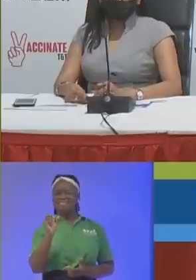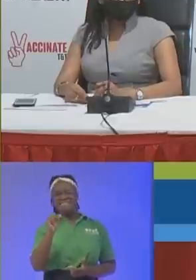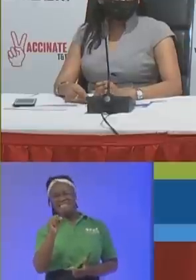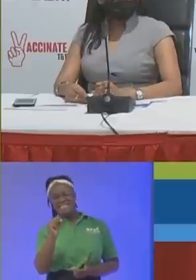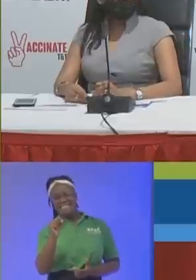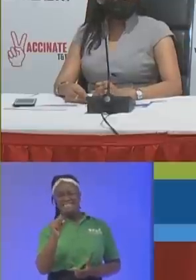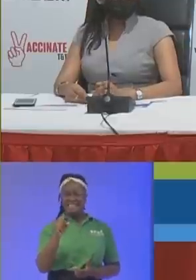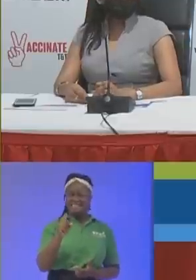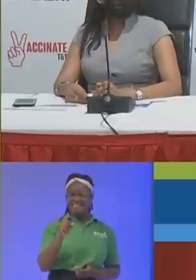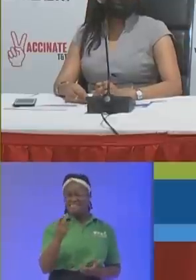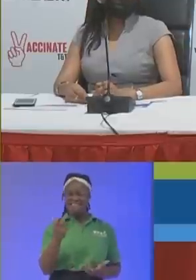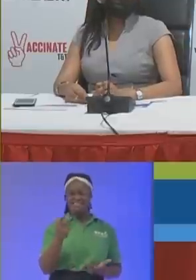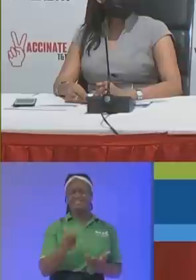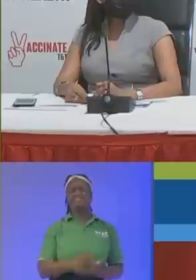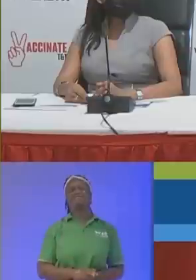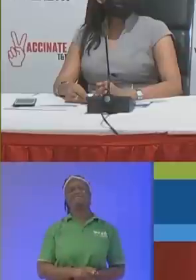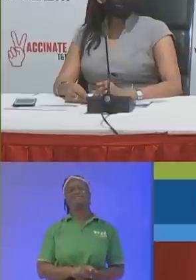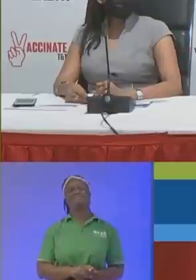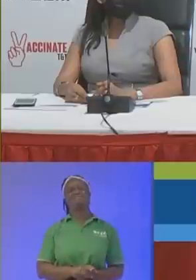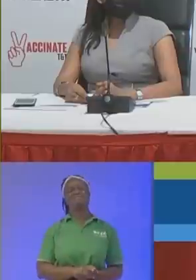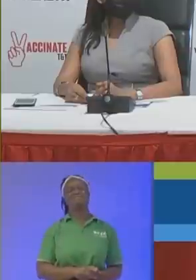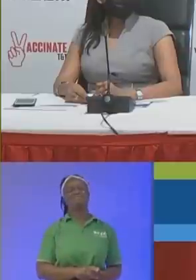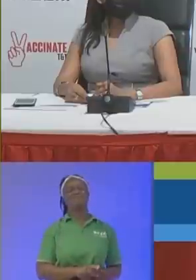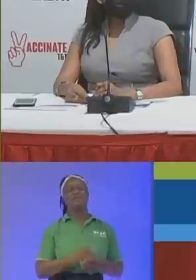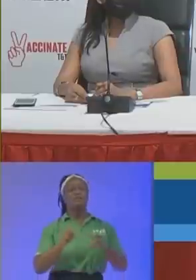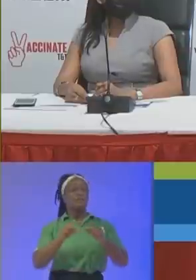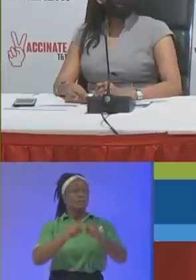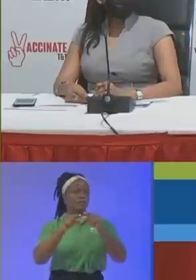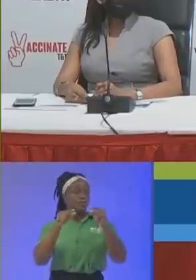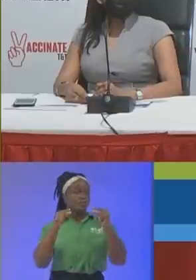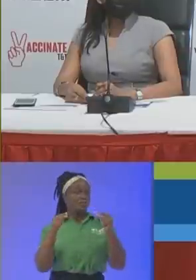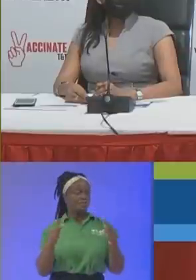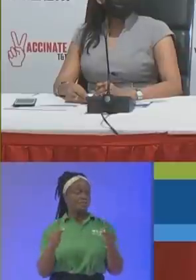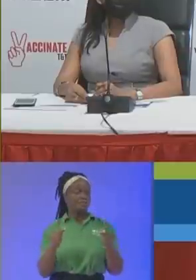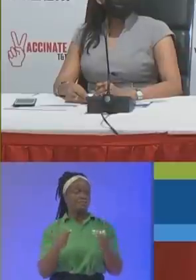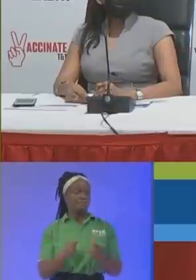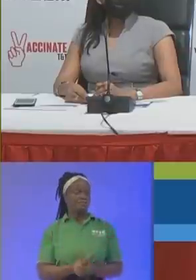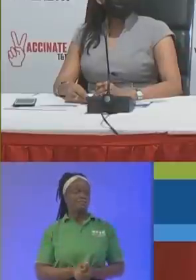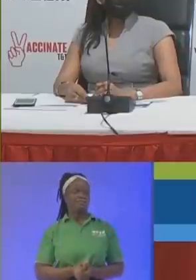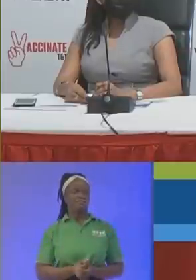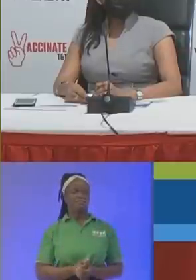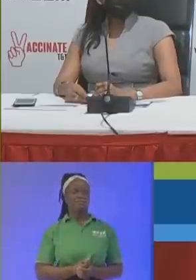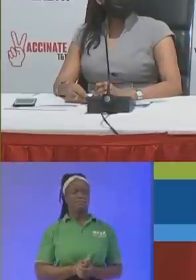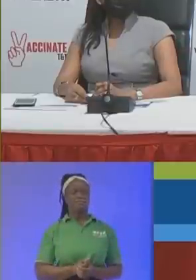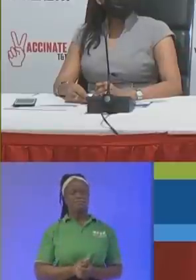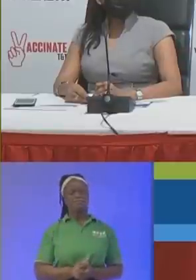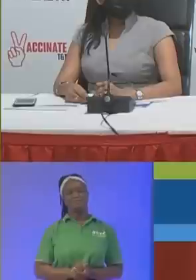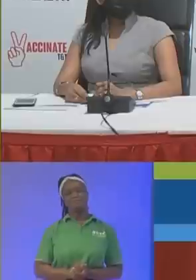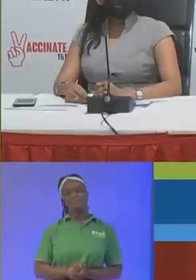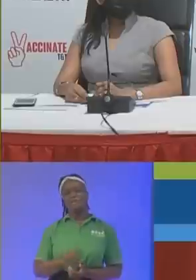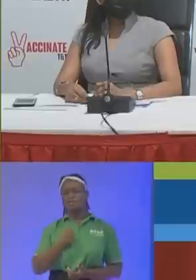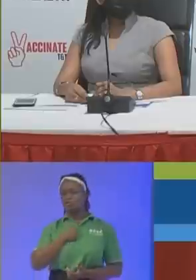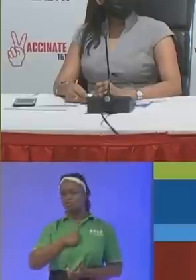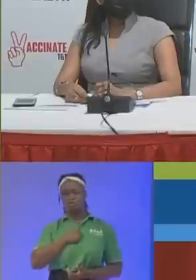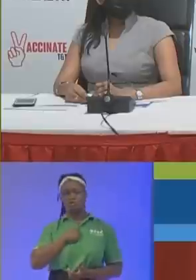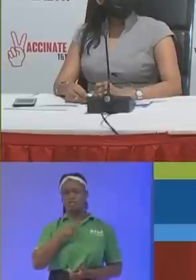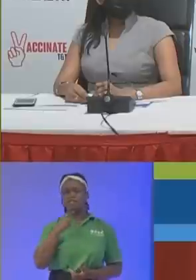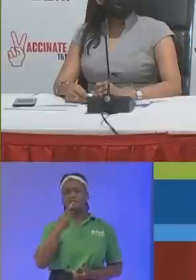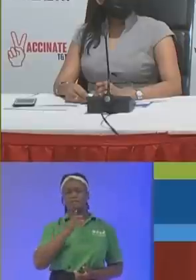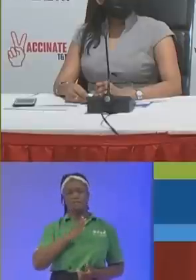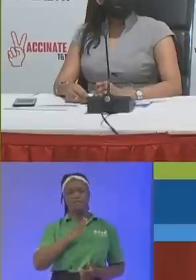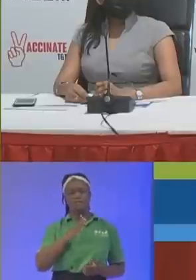Let's go, please, to Guardian Media Limited. I'm sorry, Candace. No, that's fine. Please go ahead. We're just sorting through